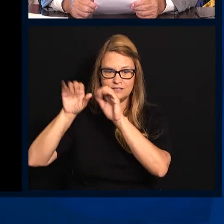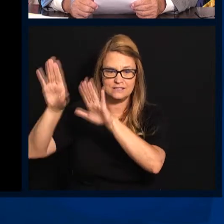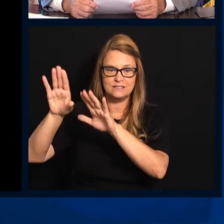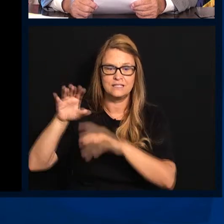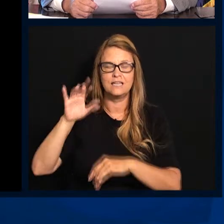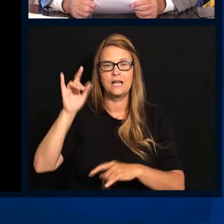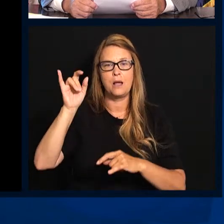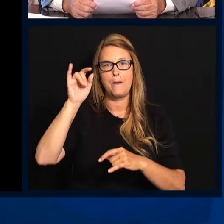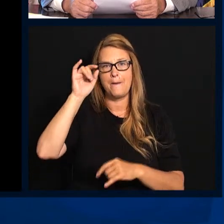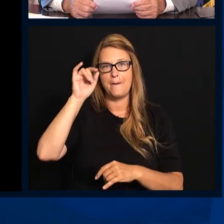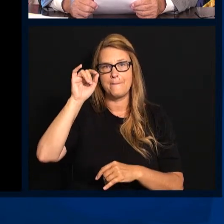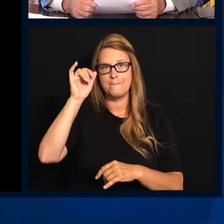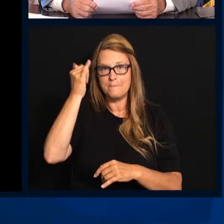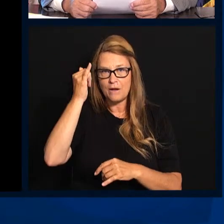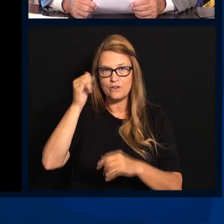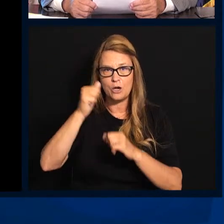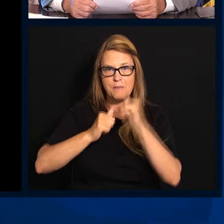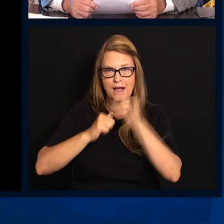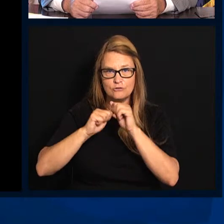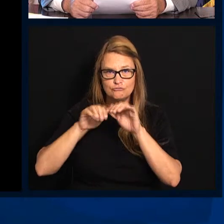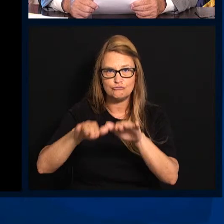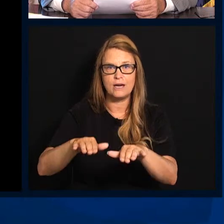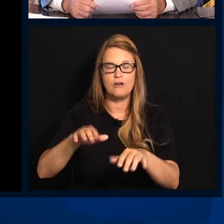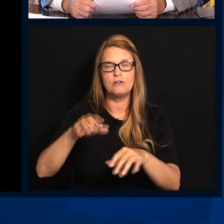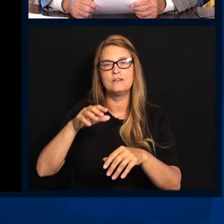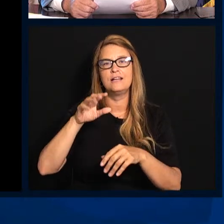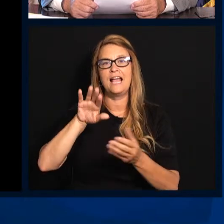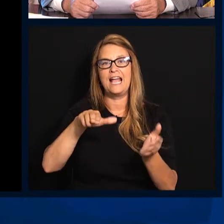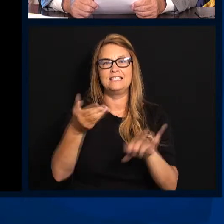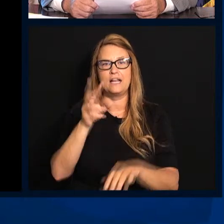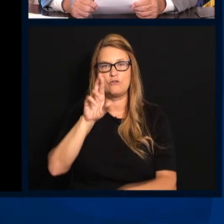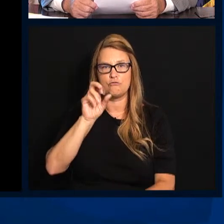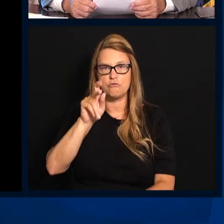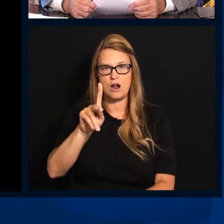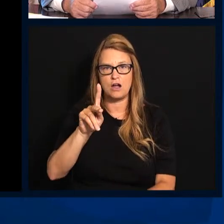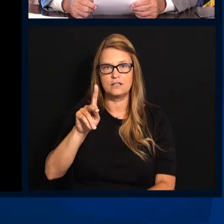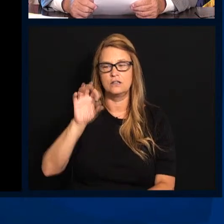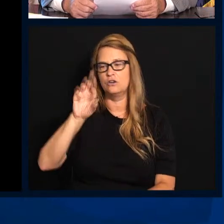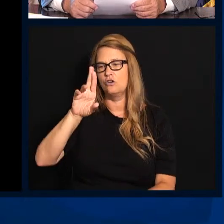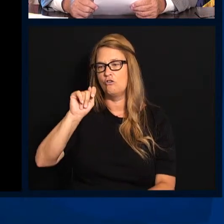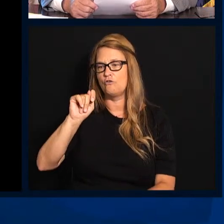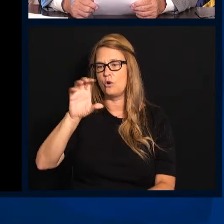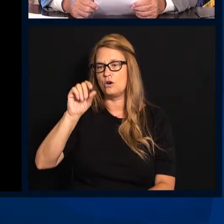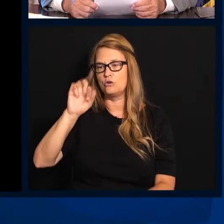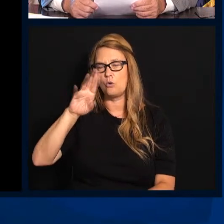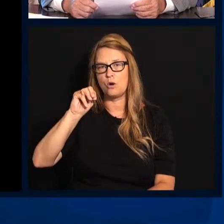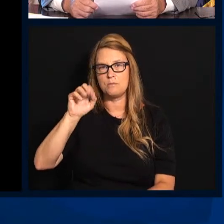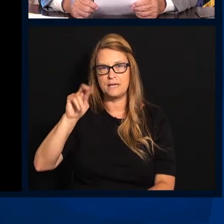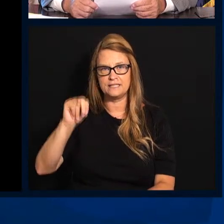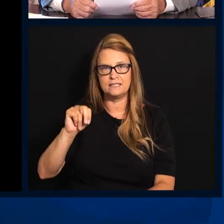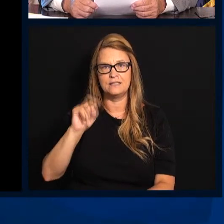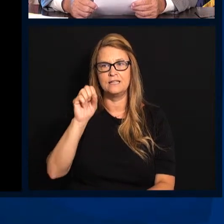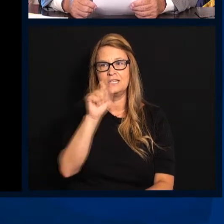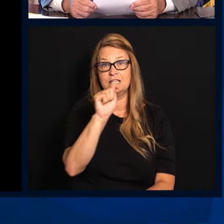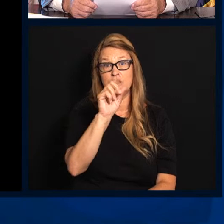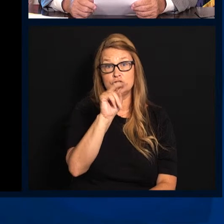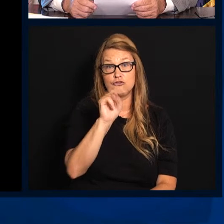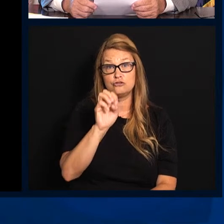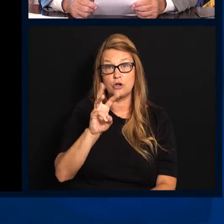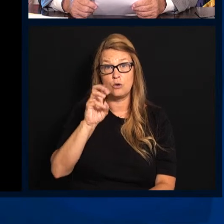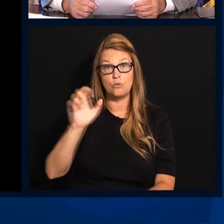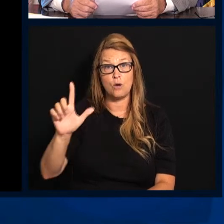Mountain Trail, and Death Rock. They're at Fort Borman, Scenic Overlook, Stonewall